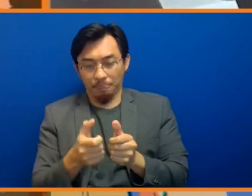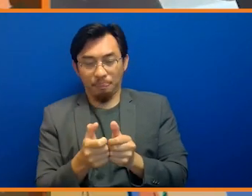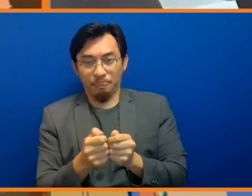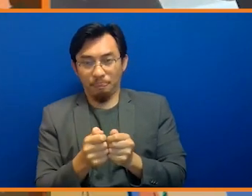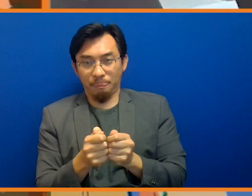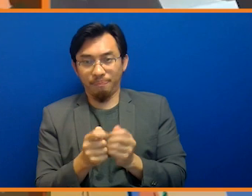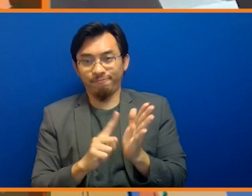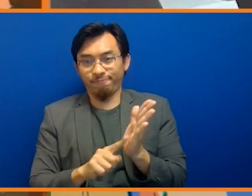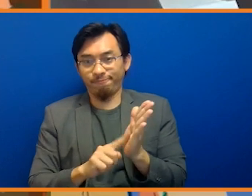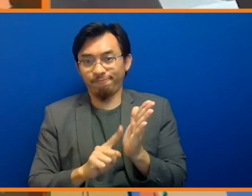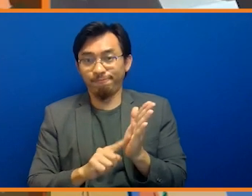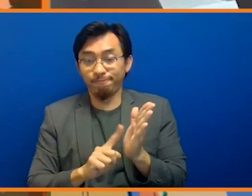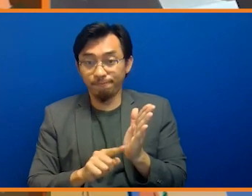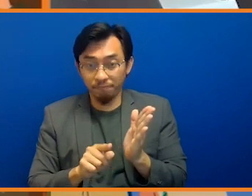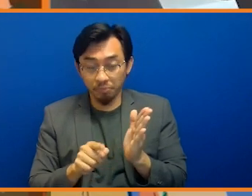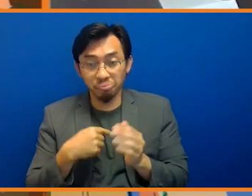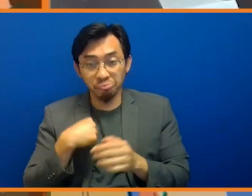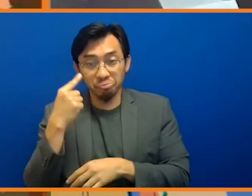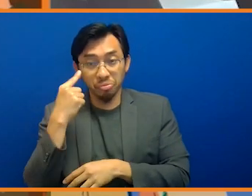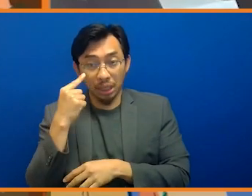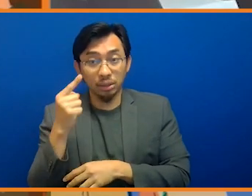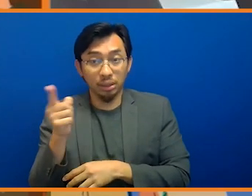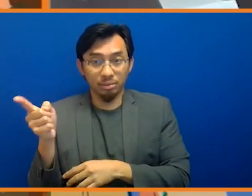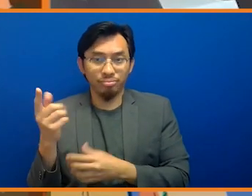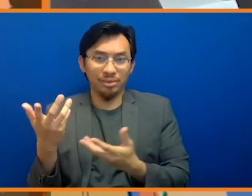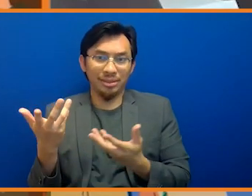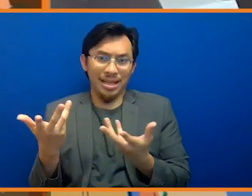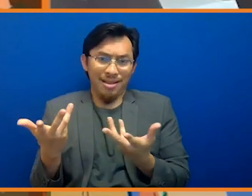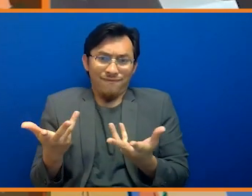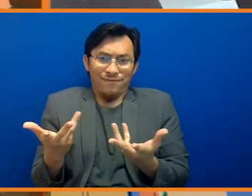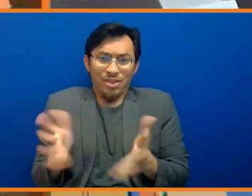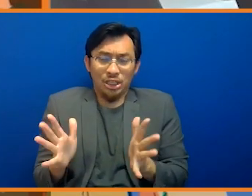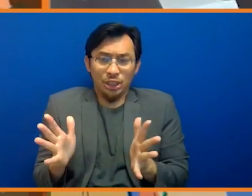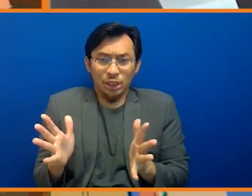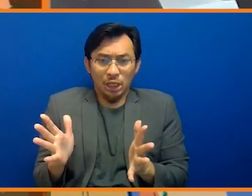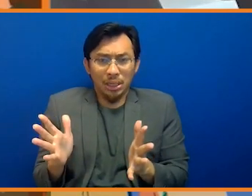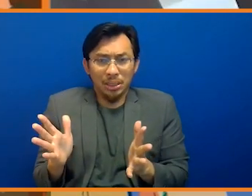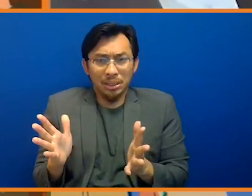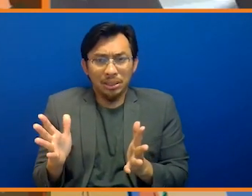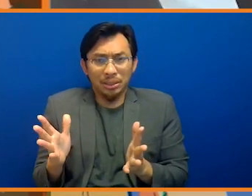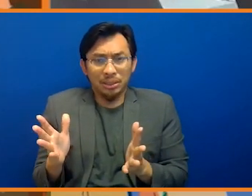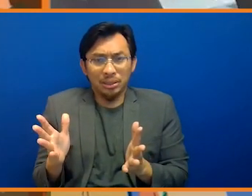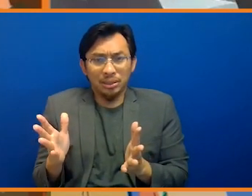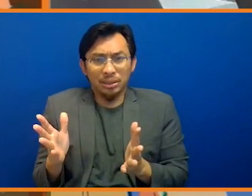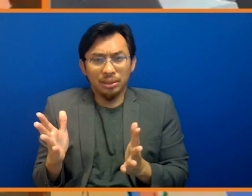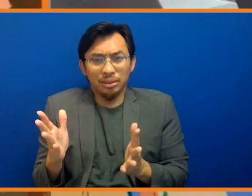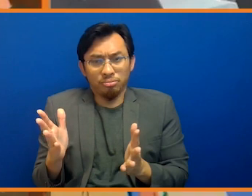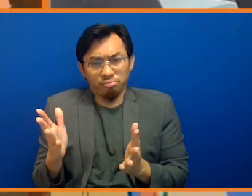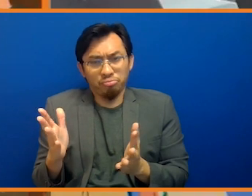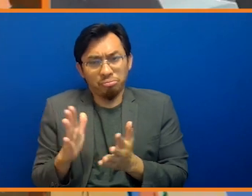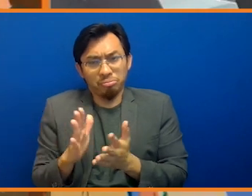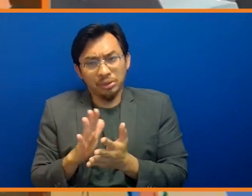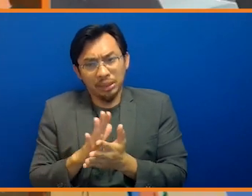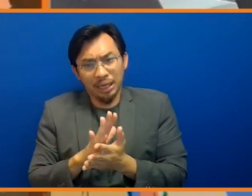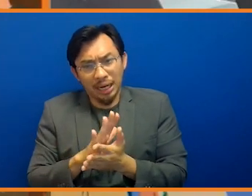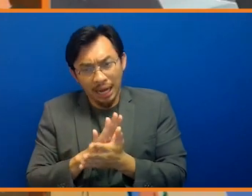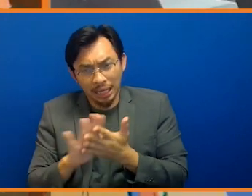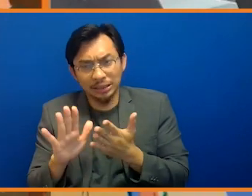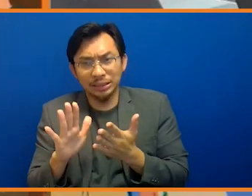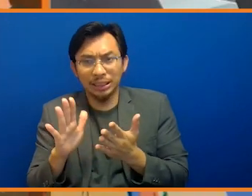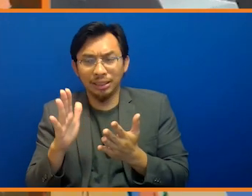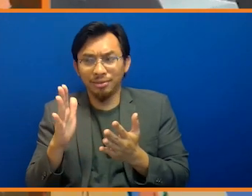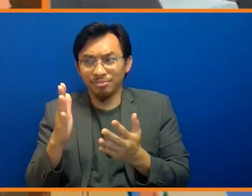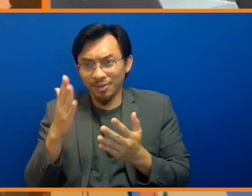mobile museum concept. I think and practice that he or she already did. So it's very nice to